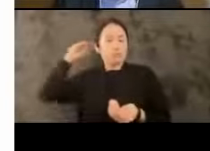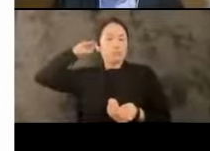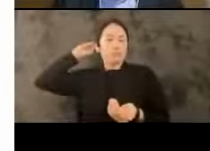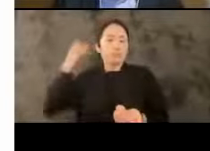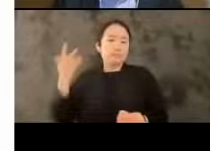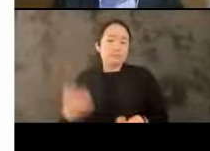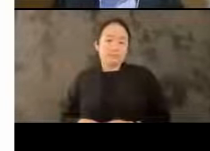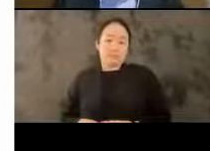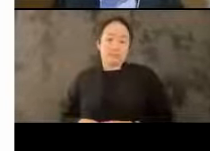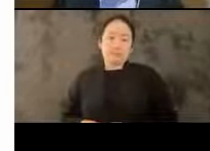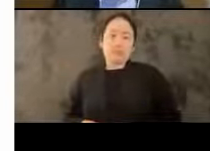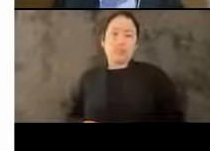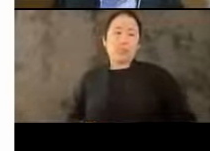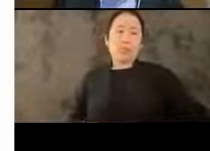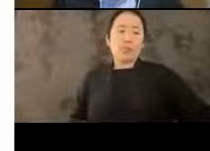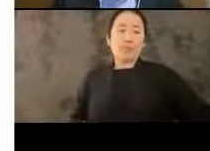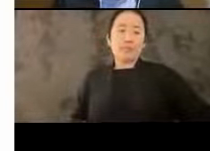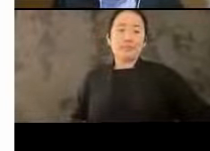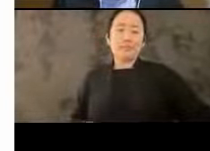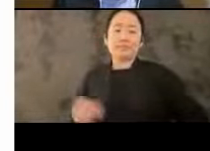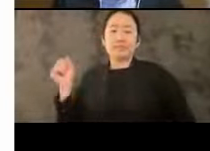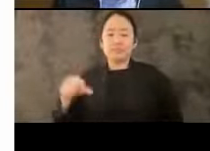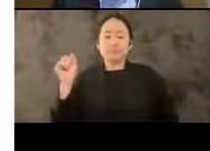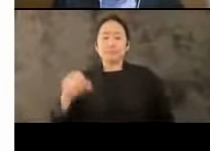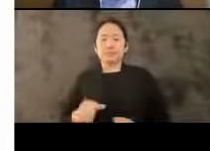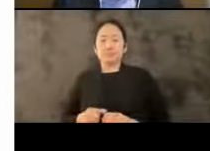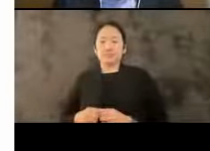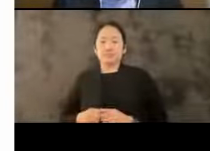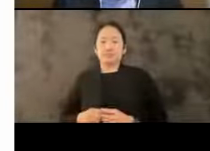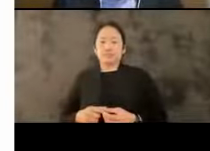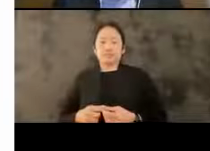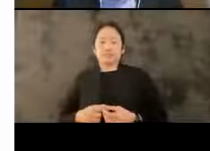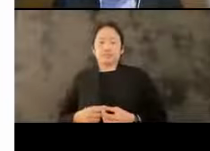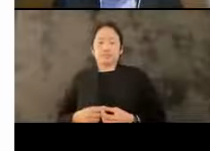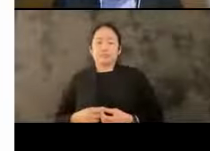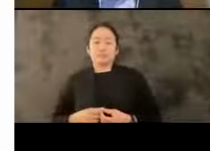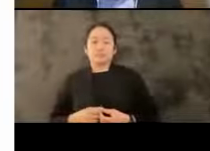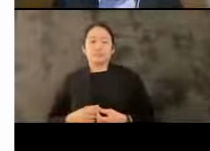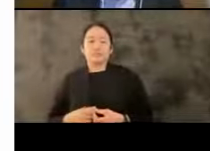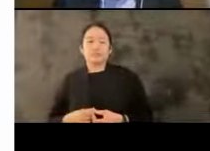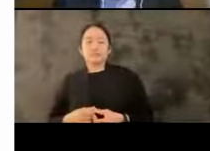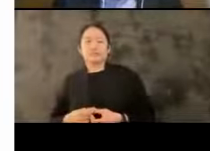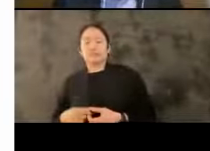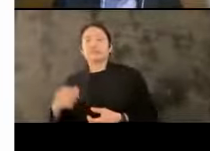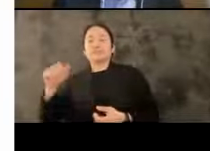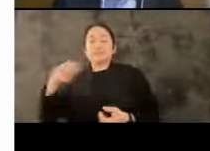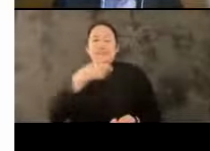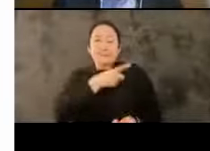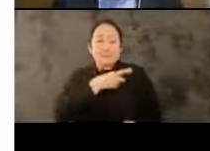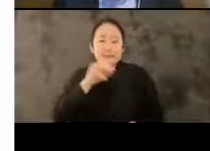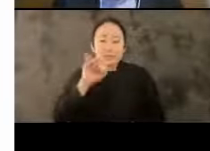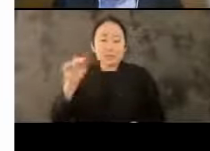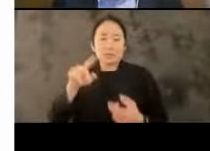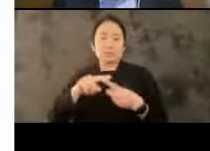noting that the both Minneapolis and Chicago do have